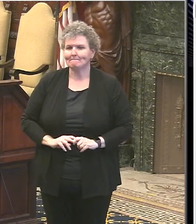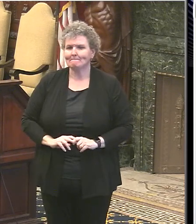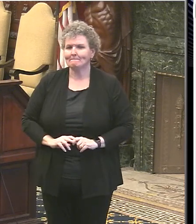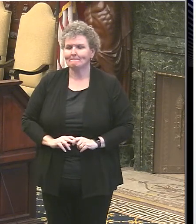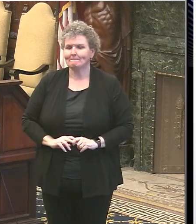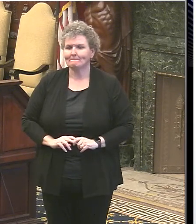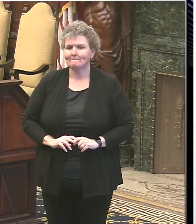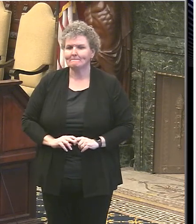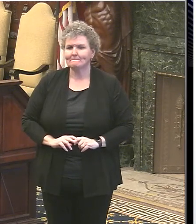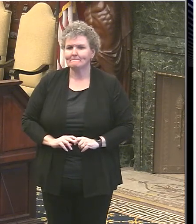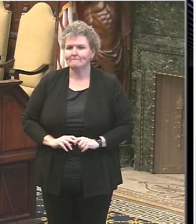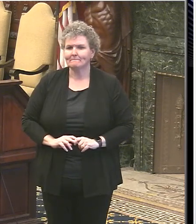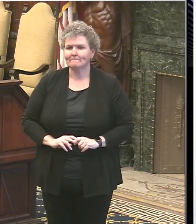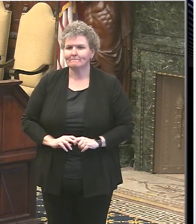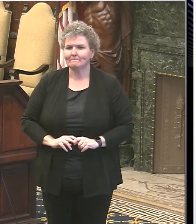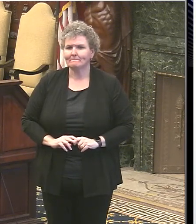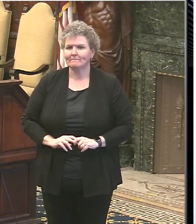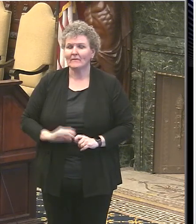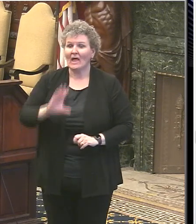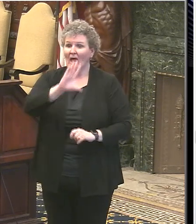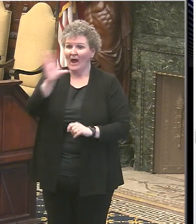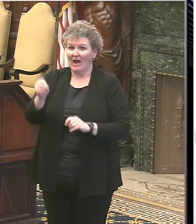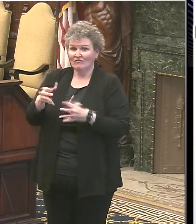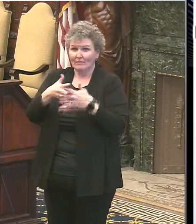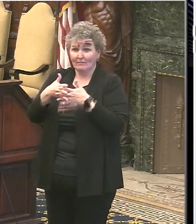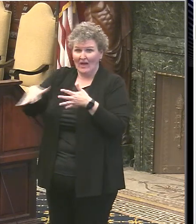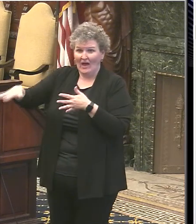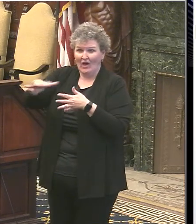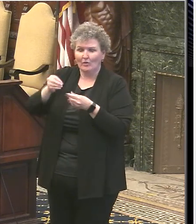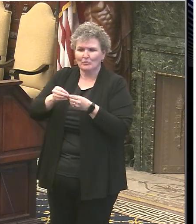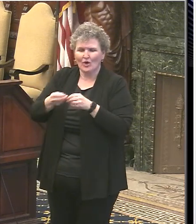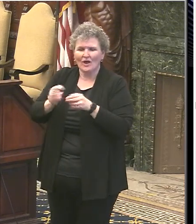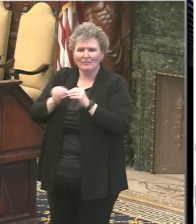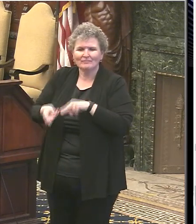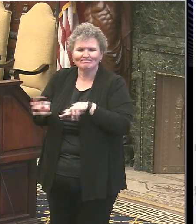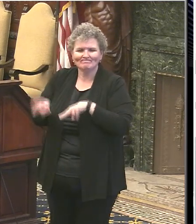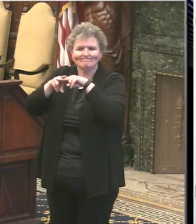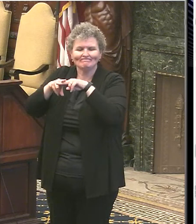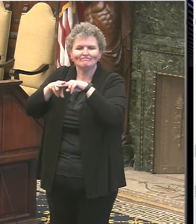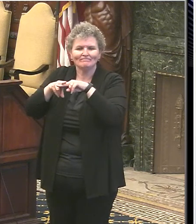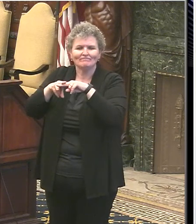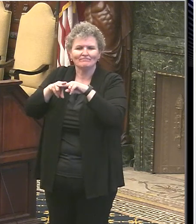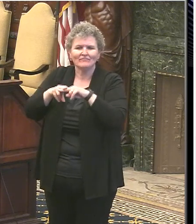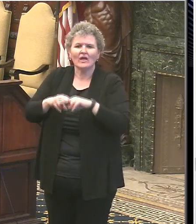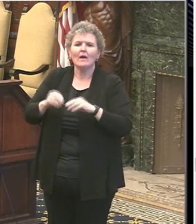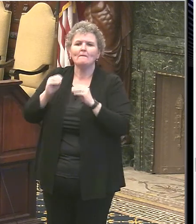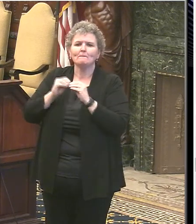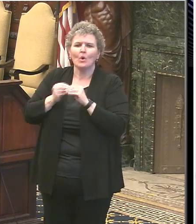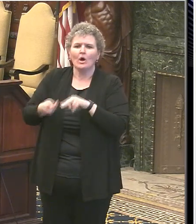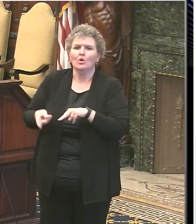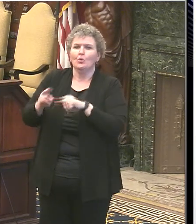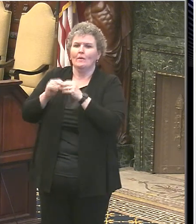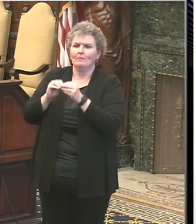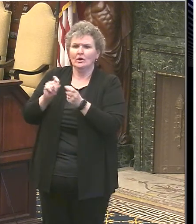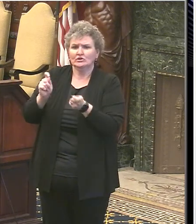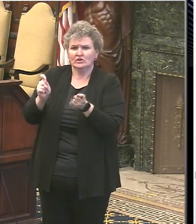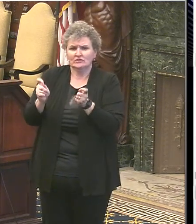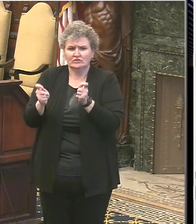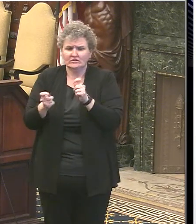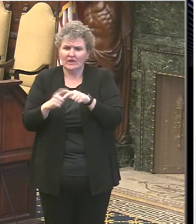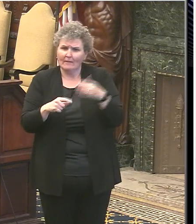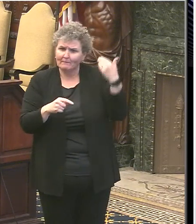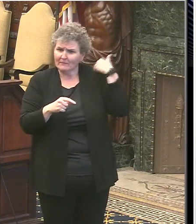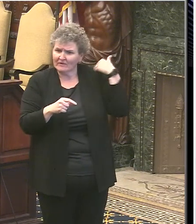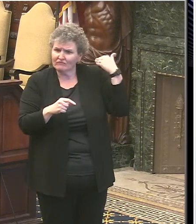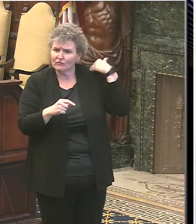increases in African Americans and other groups. That the groups that have higher rates has changed over time during the course of the epidemic, one way or